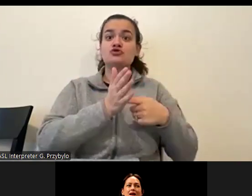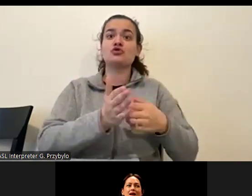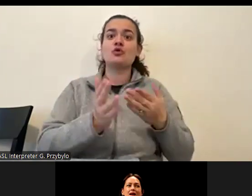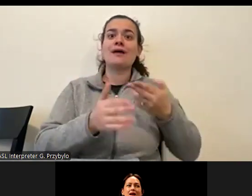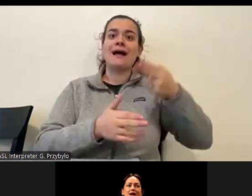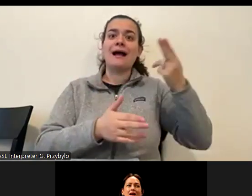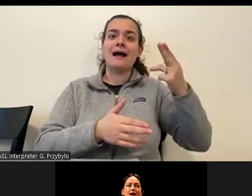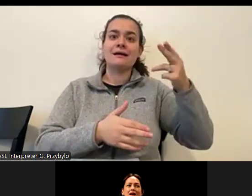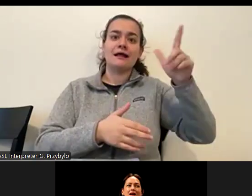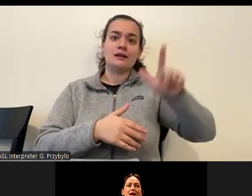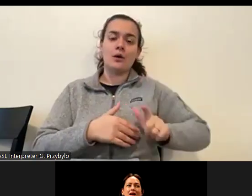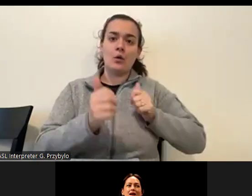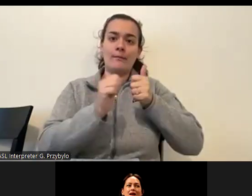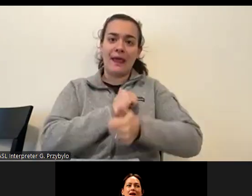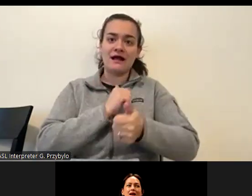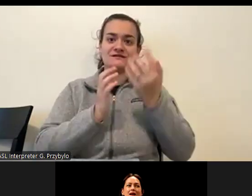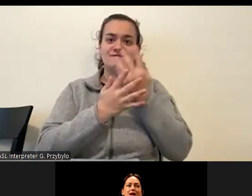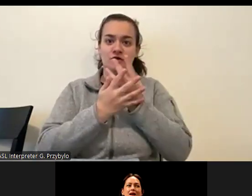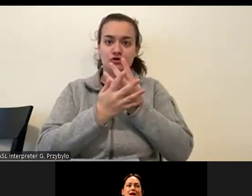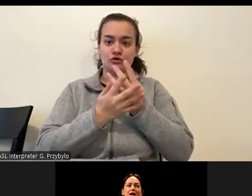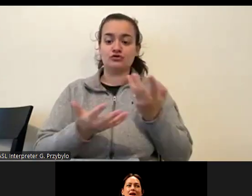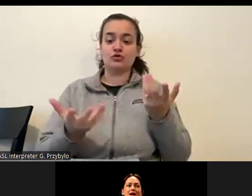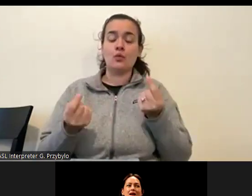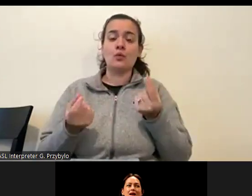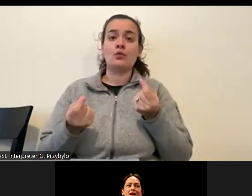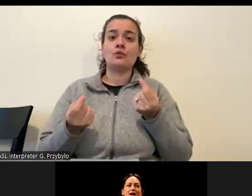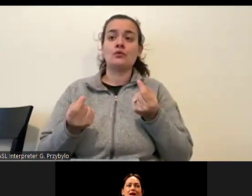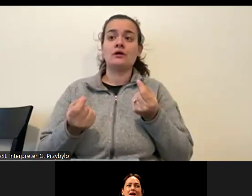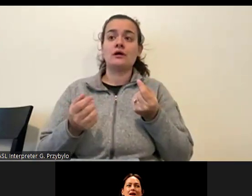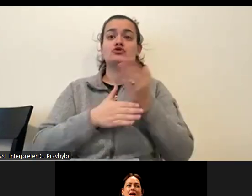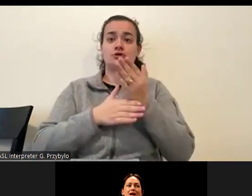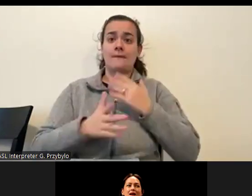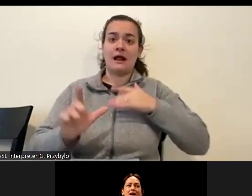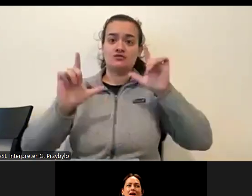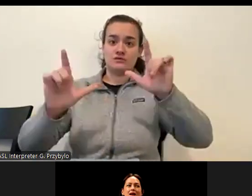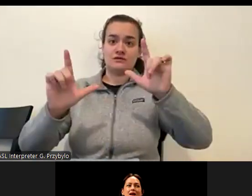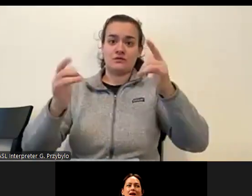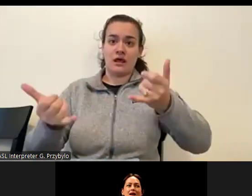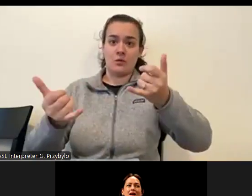filter. So what I want to do, I'm going to go ahead and share my screen here.